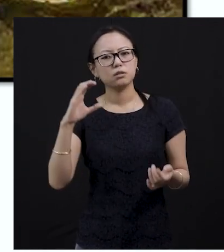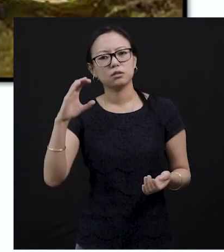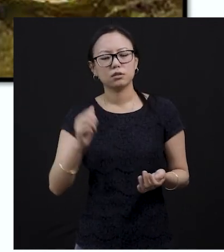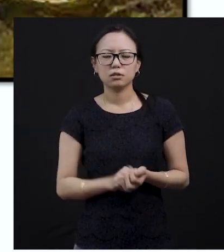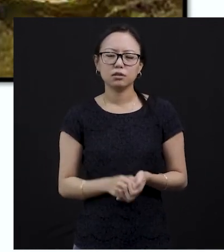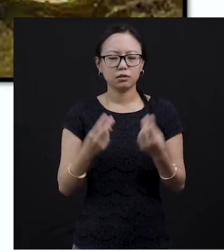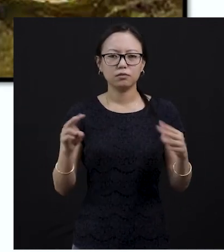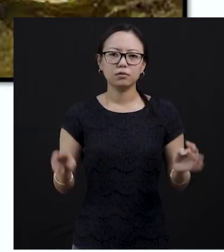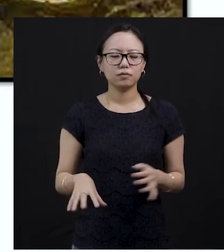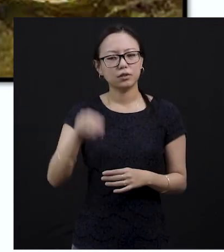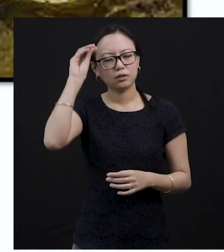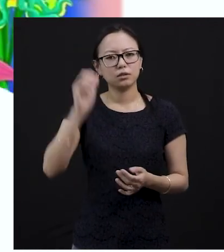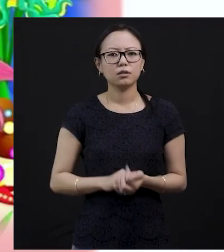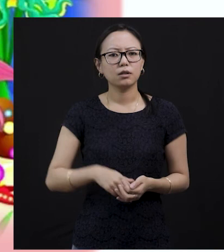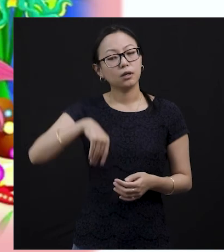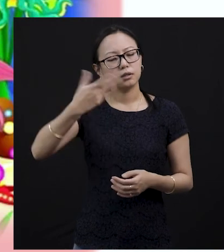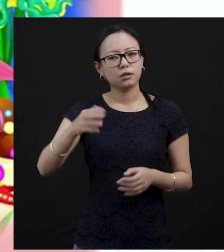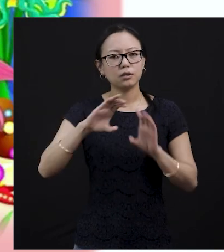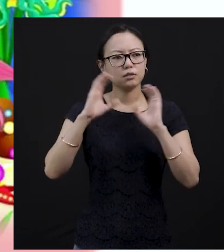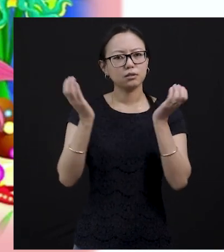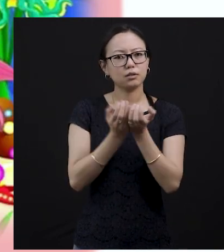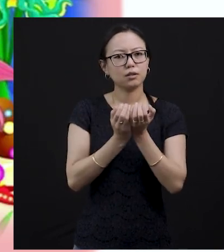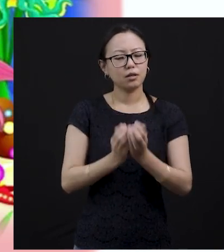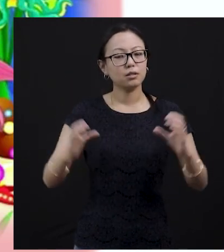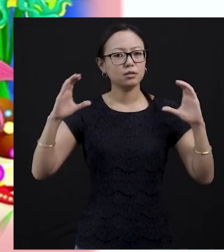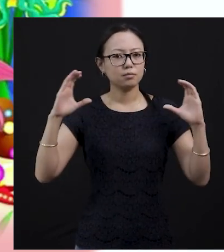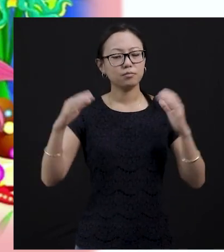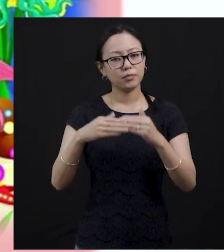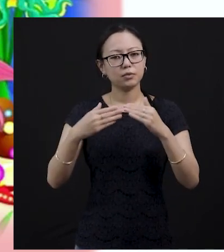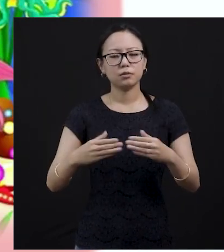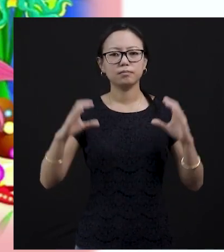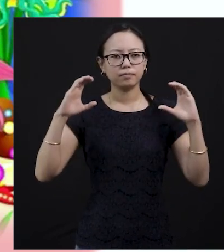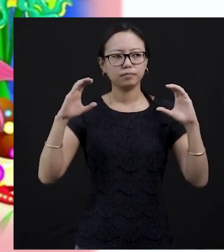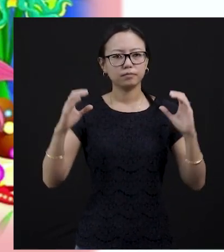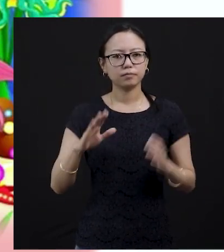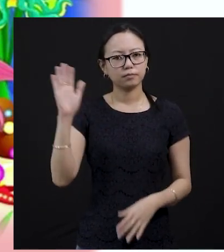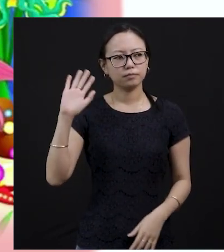these things in mind, students. And until the next class, take care and bye-bye.